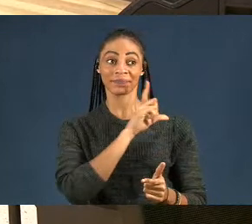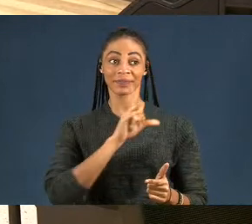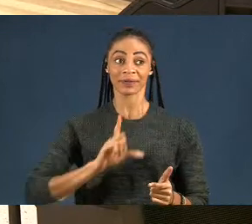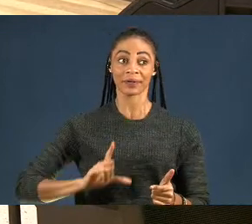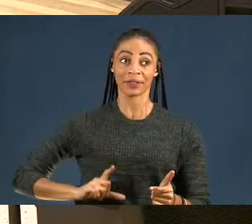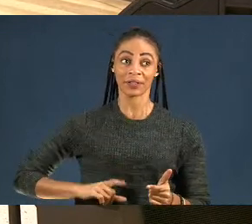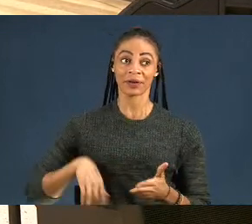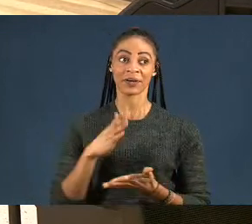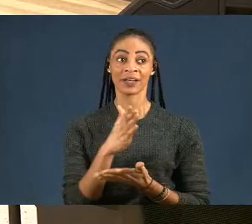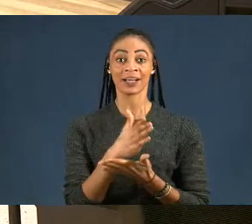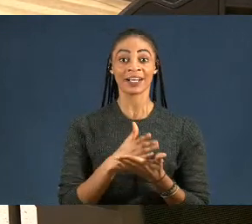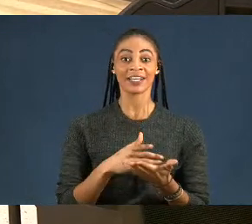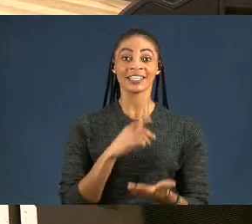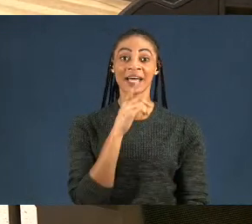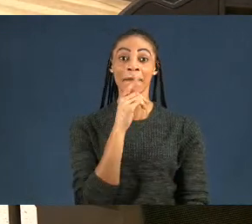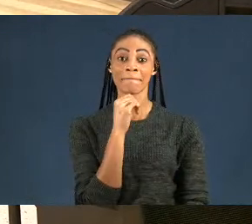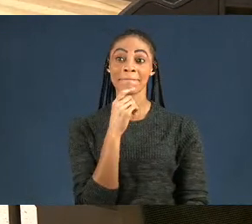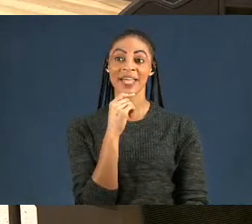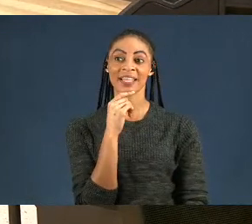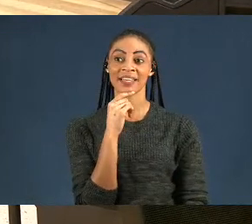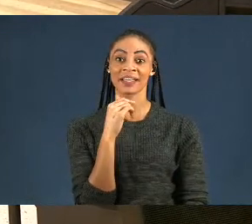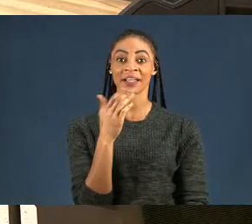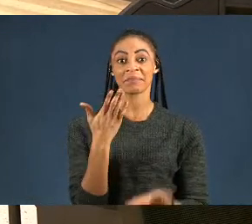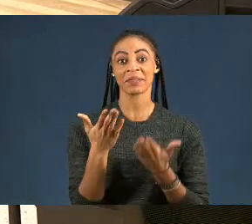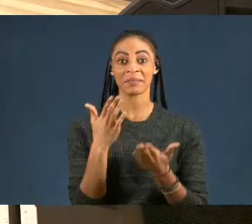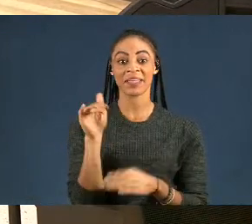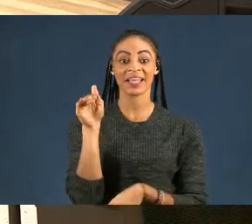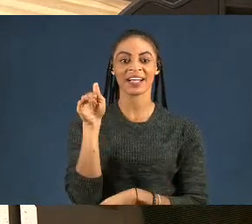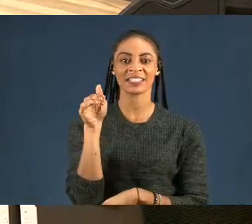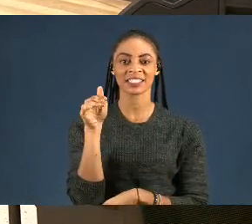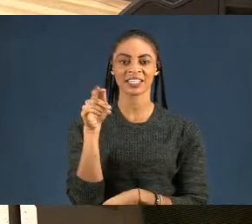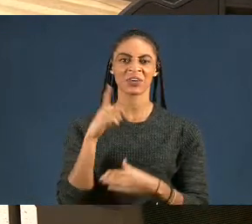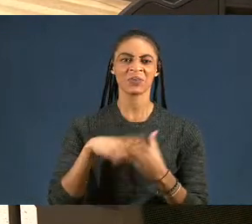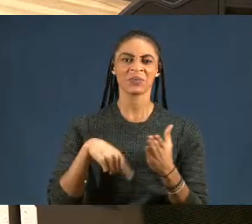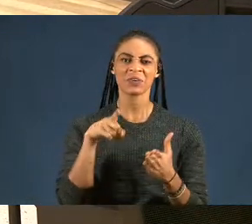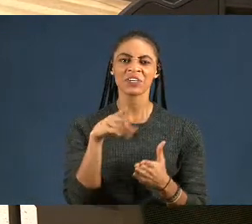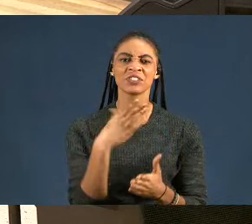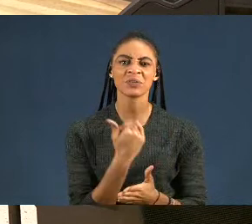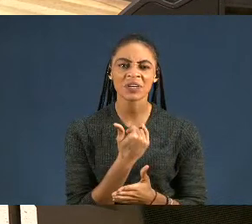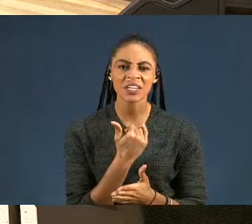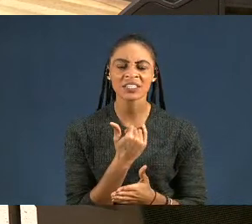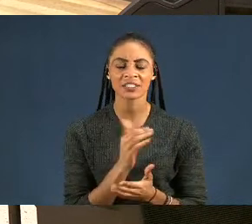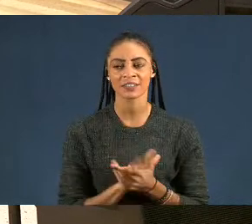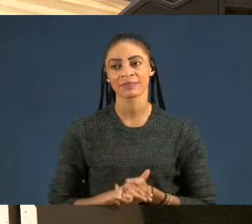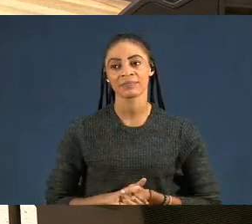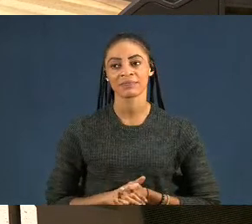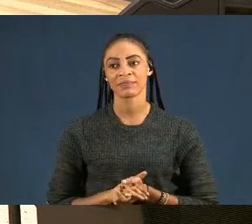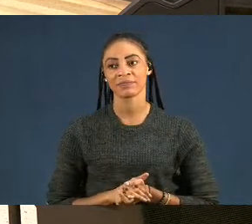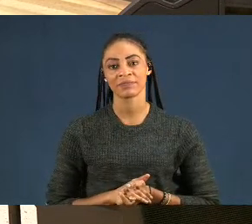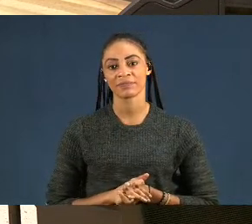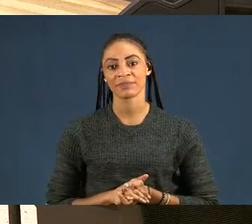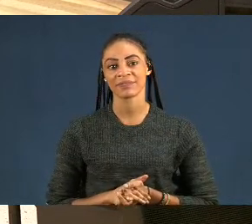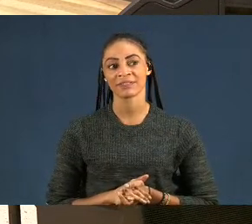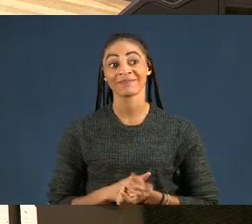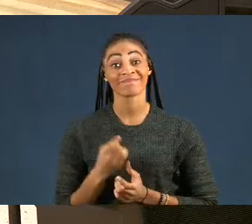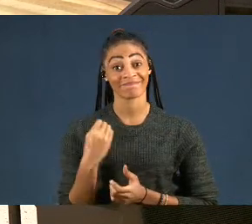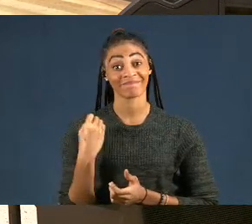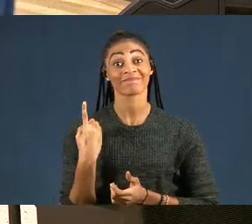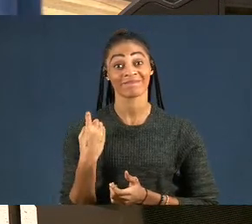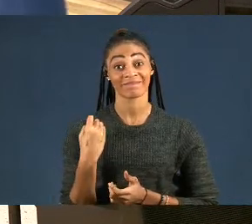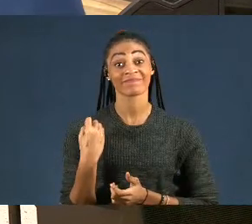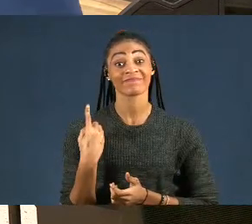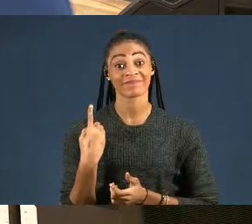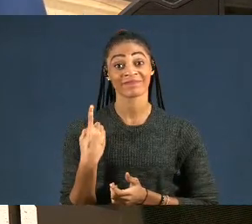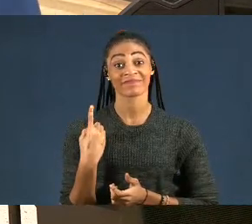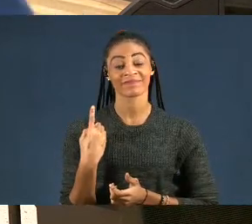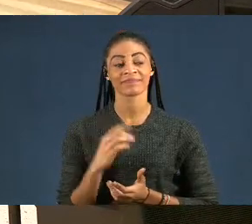Some of the men might say, unataka nini? What do you want? They, are you getting? Because they weren't